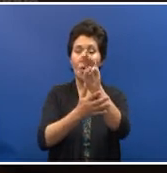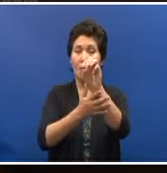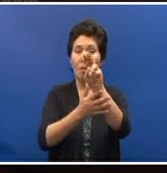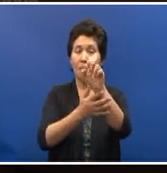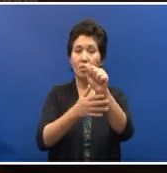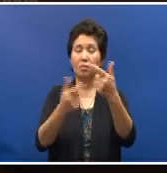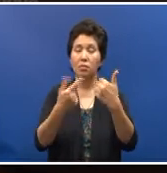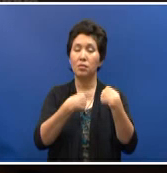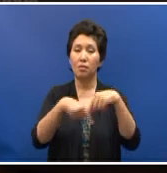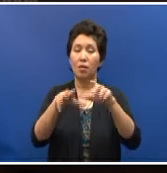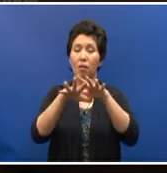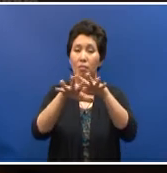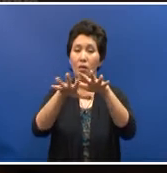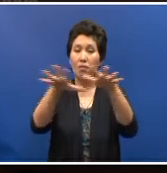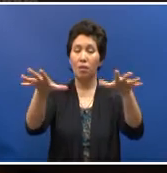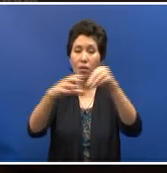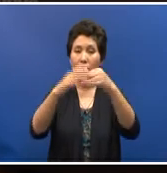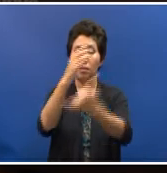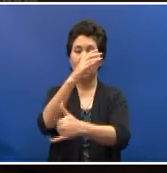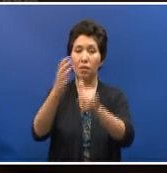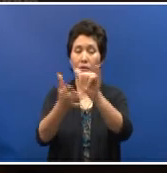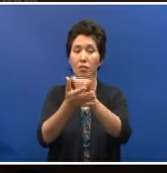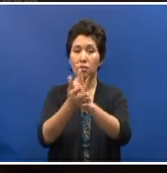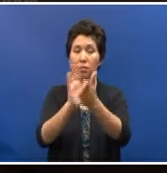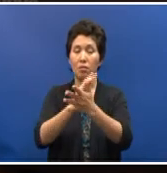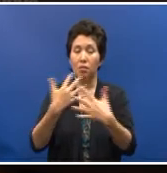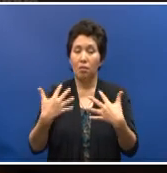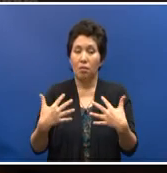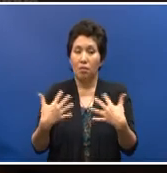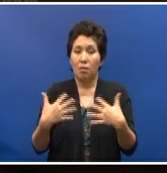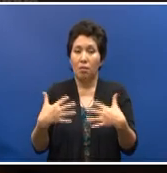rise in that country, okay, and feared that